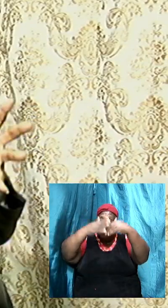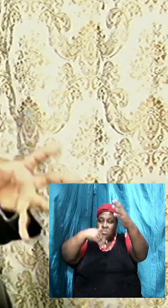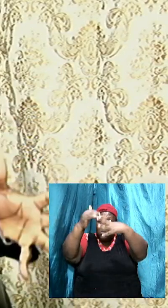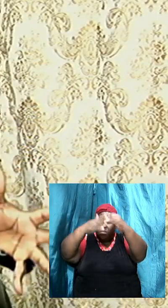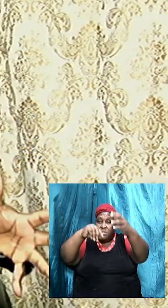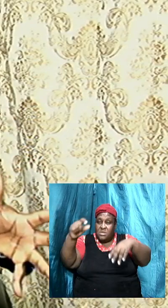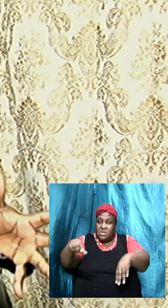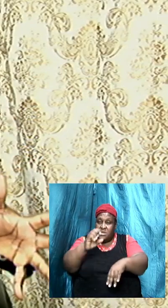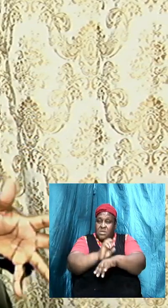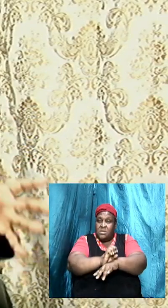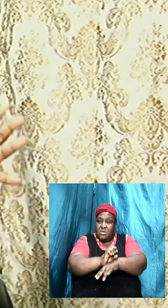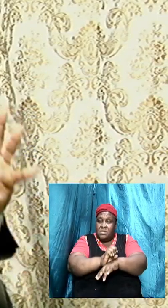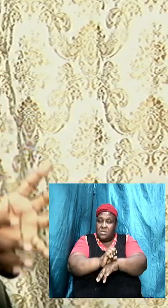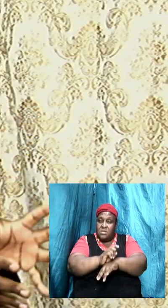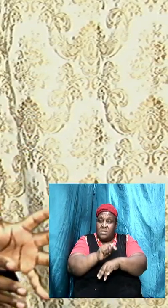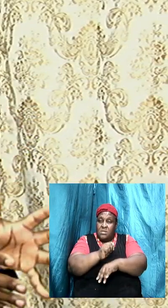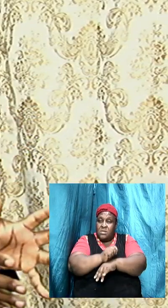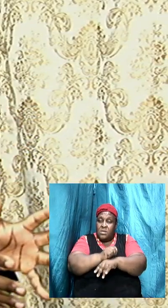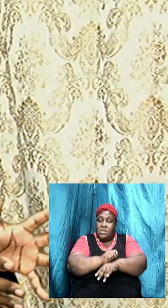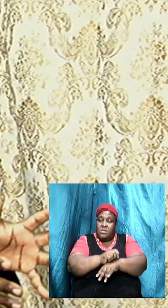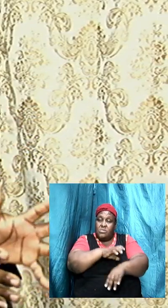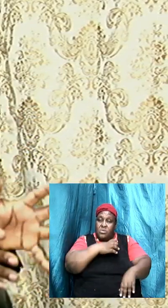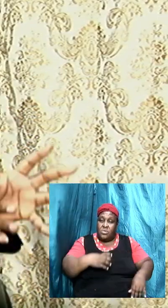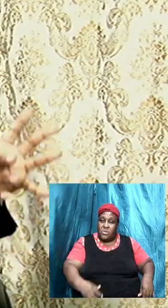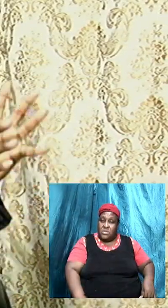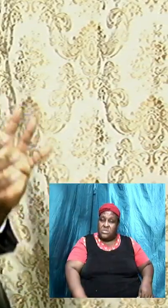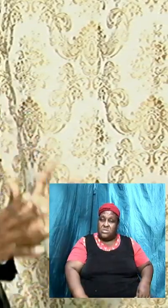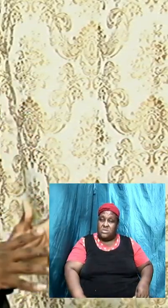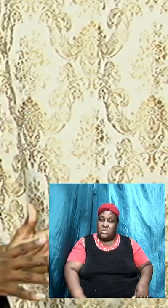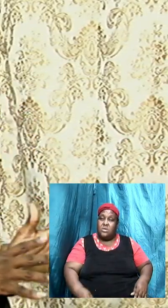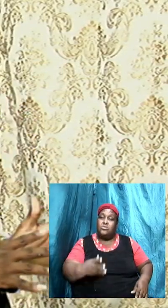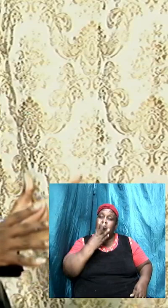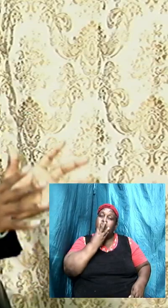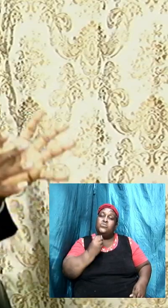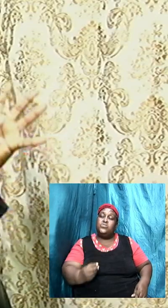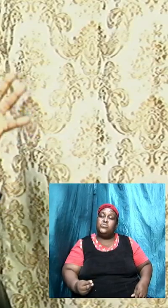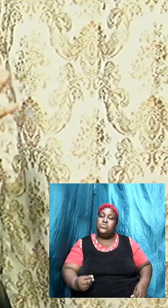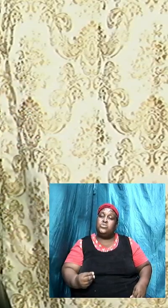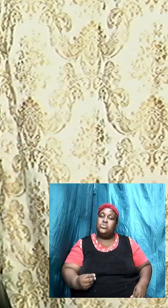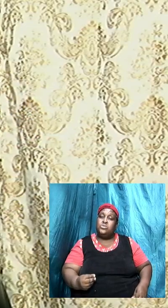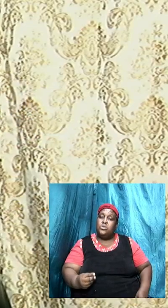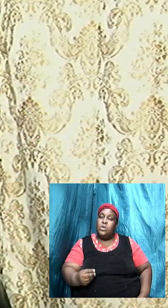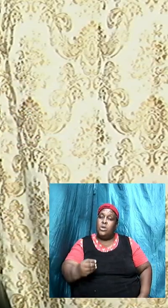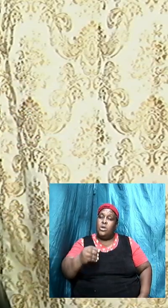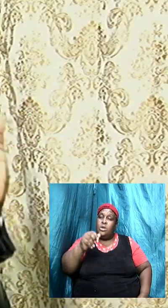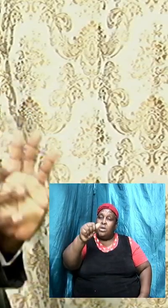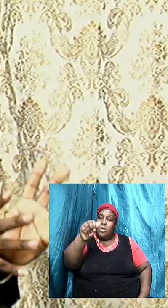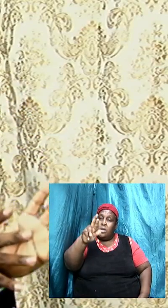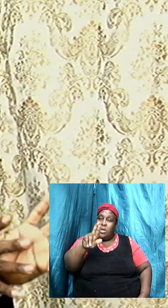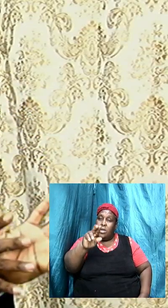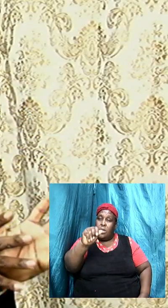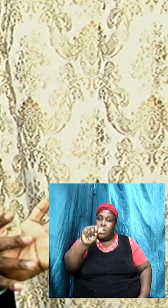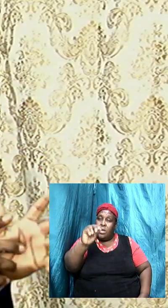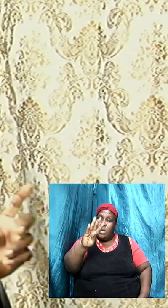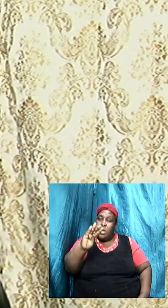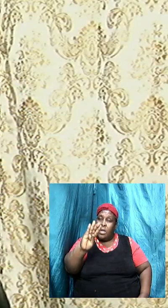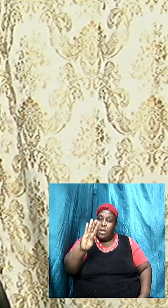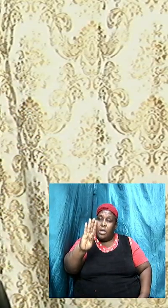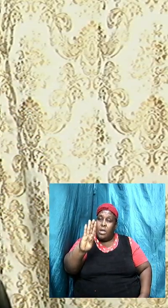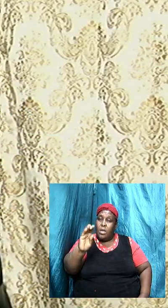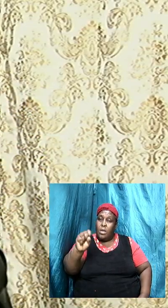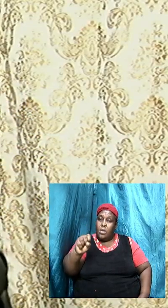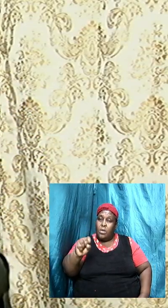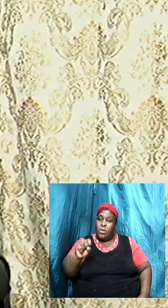So Christians, Jews, Arabs are going to be going to the one place